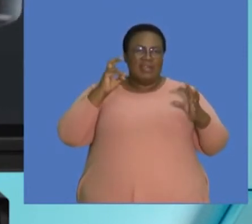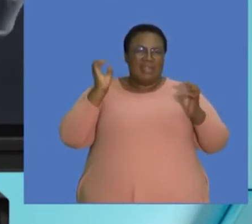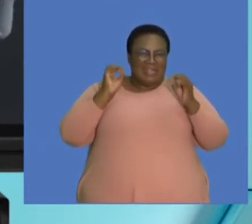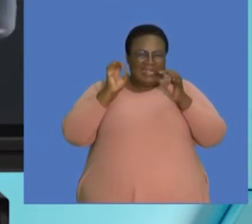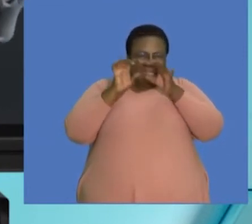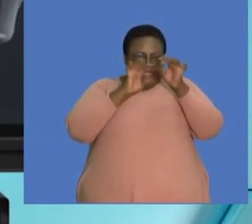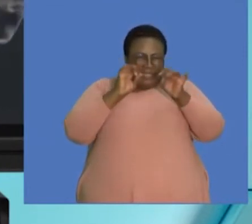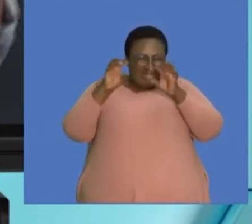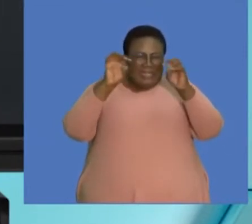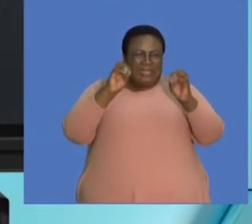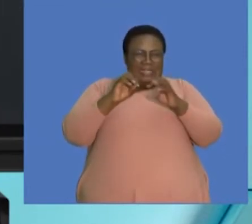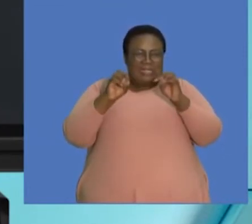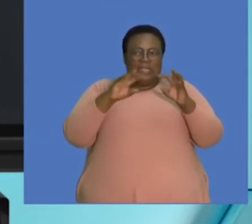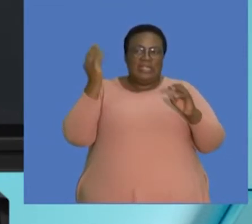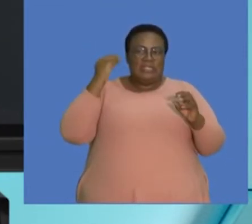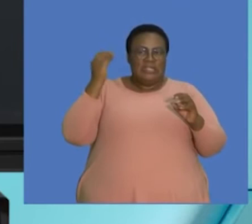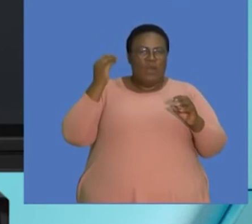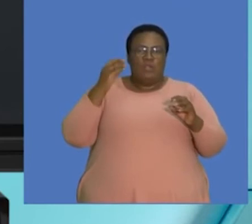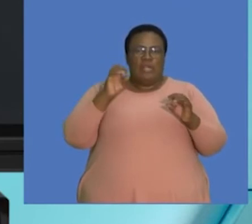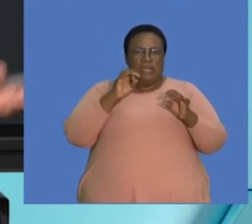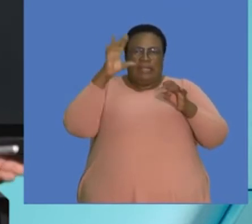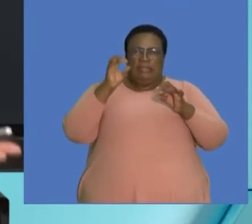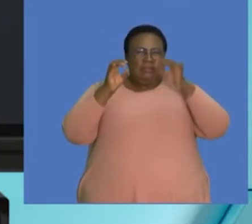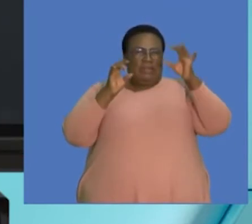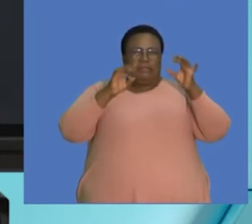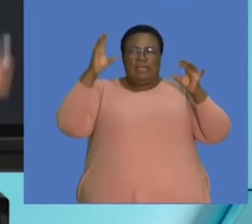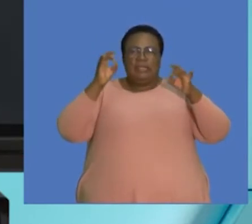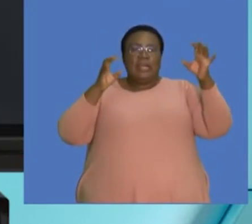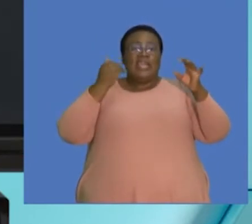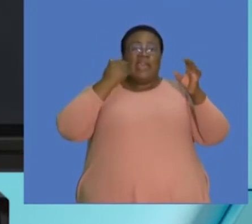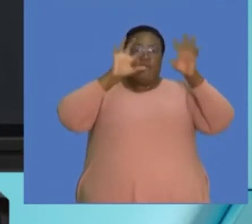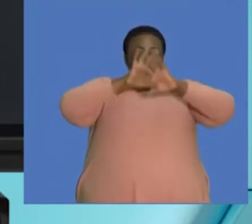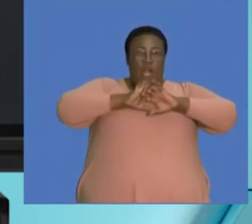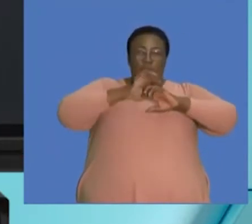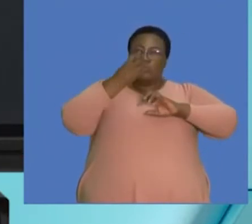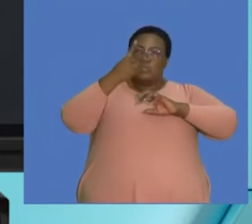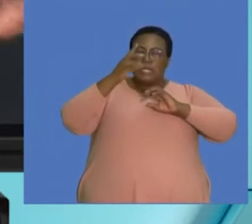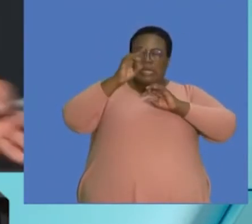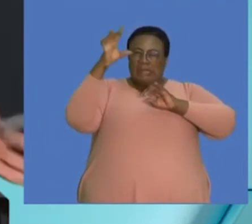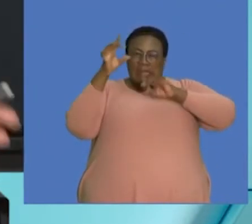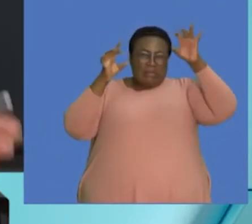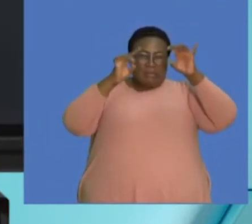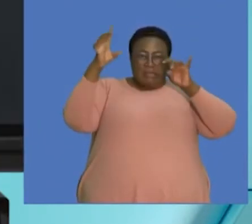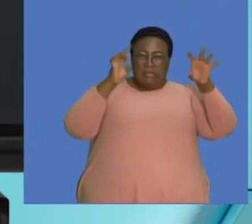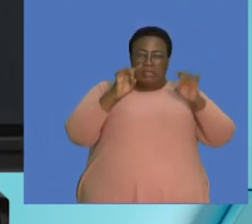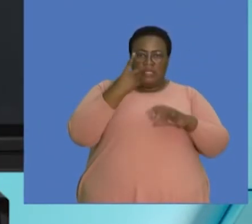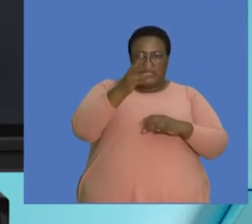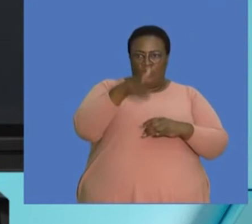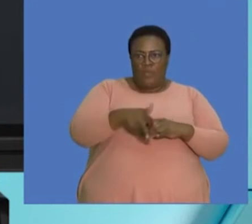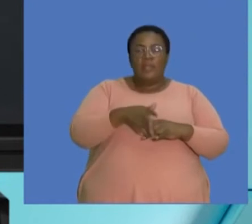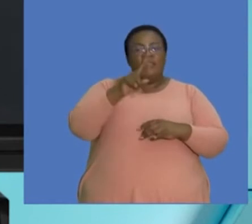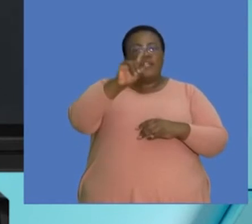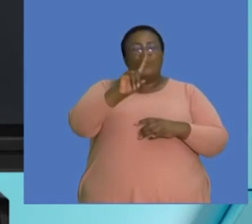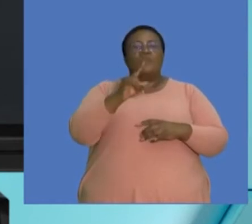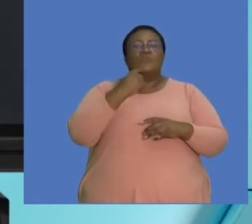those sounds. It's like sparks. Even if it's in the dark, there will be sparks. That's the process of charging.